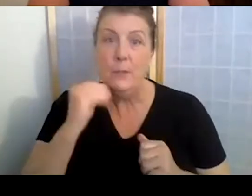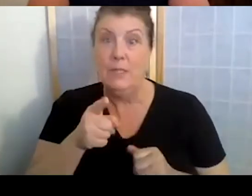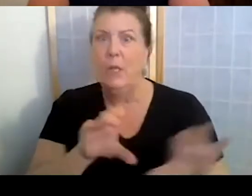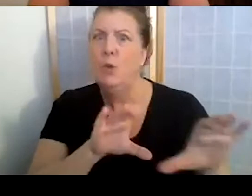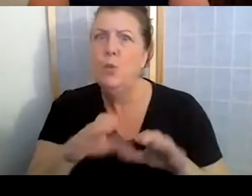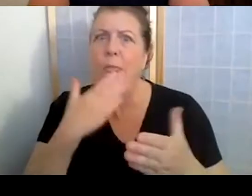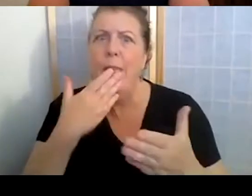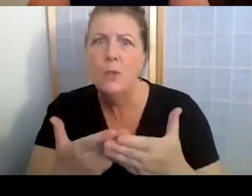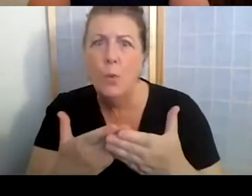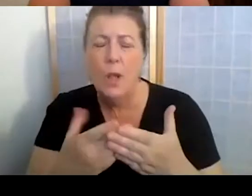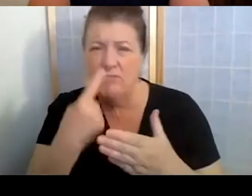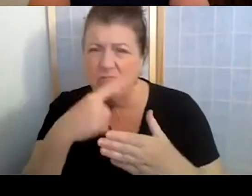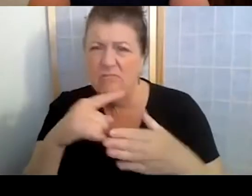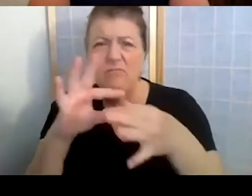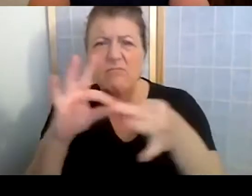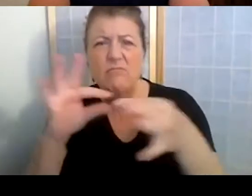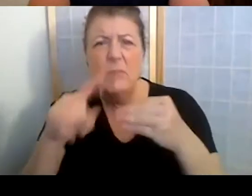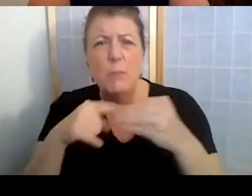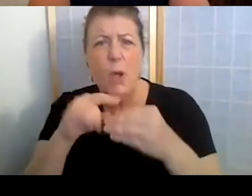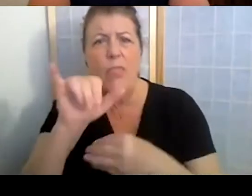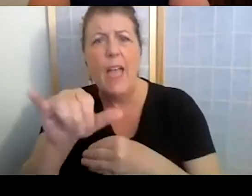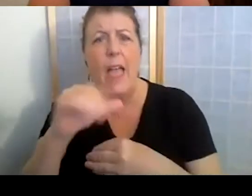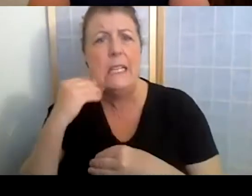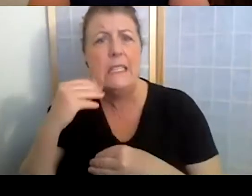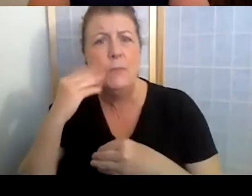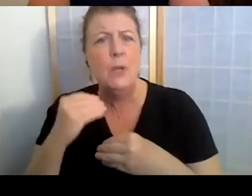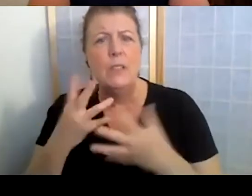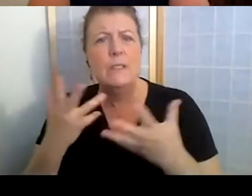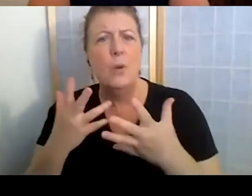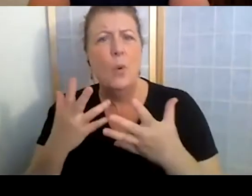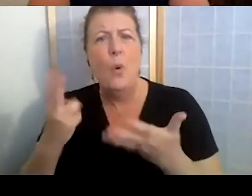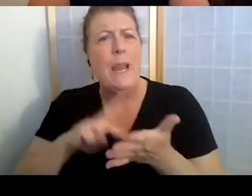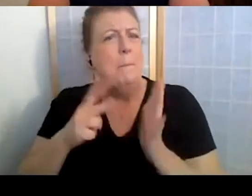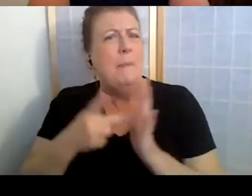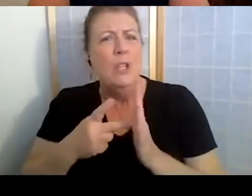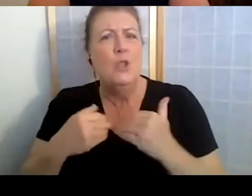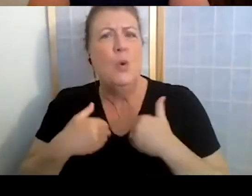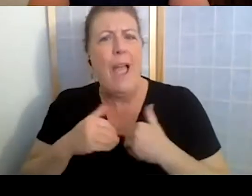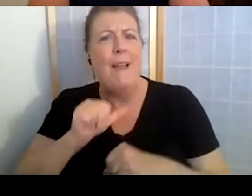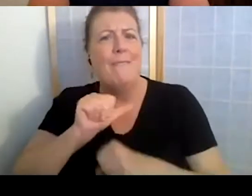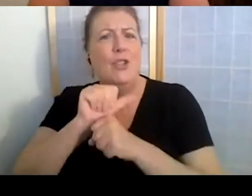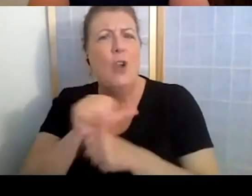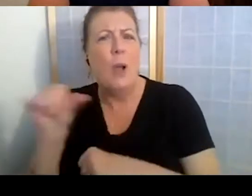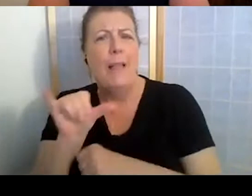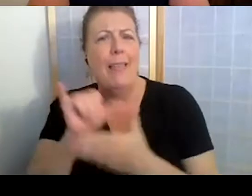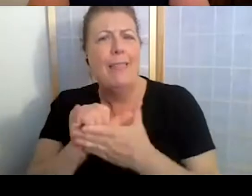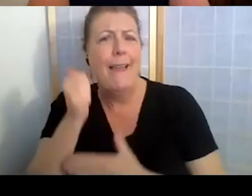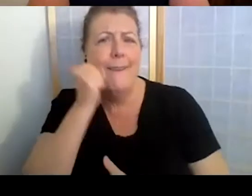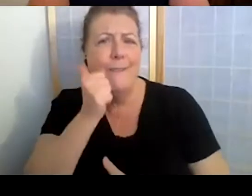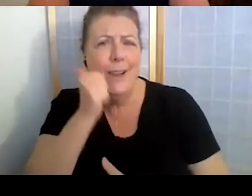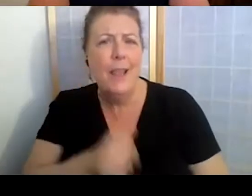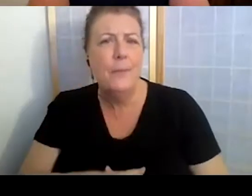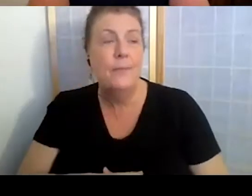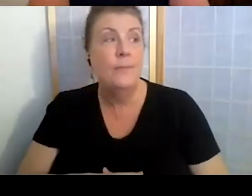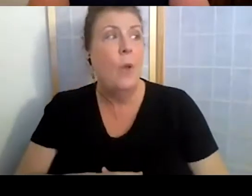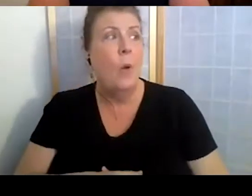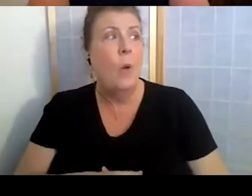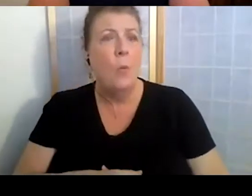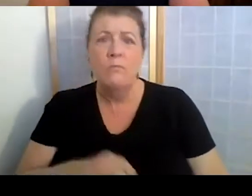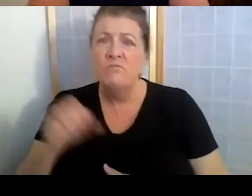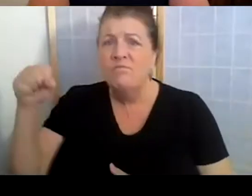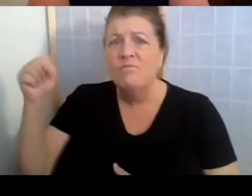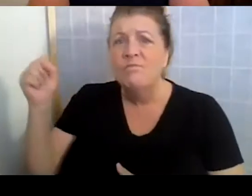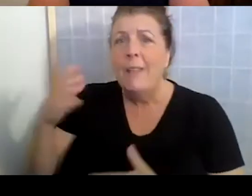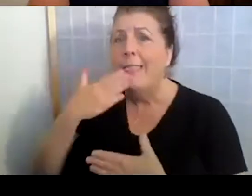what that means as in terms of having a job like that every day? Yeah. I mean, I think that, thank you. I think